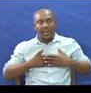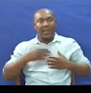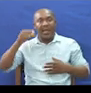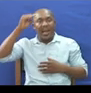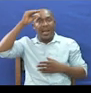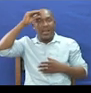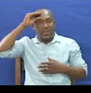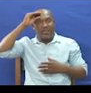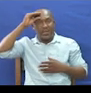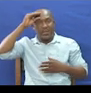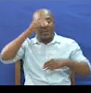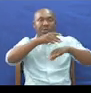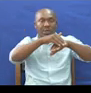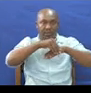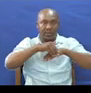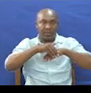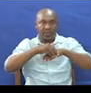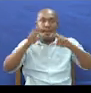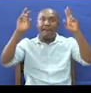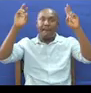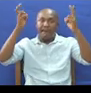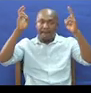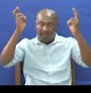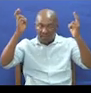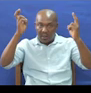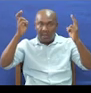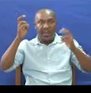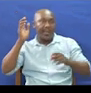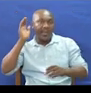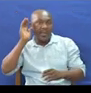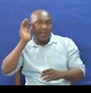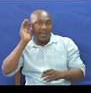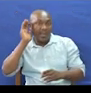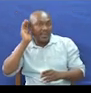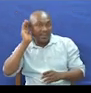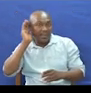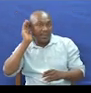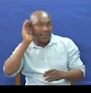going to learn about listening and language practice.